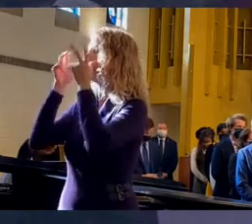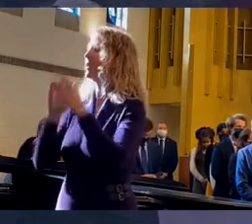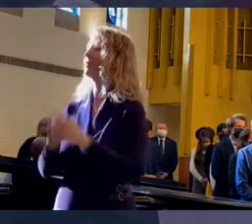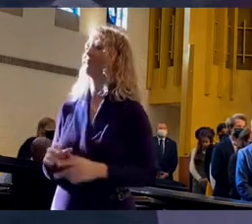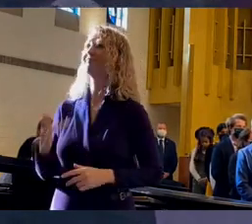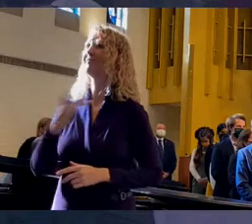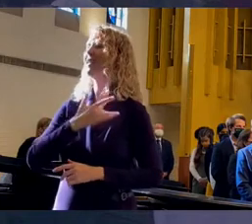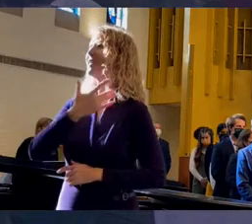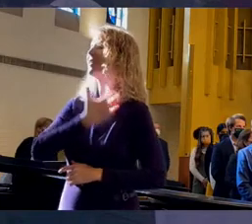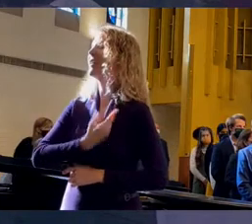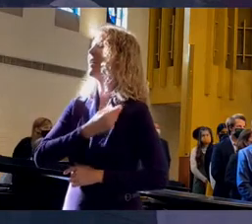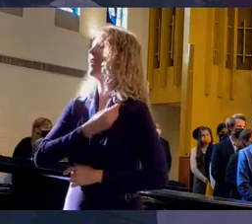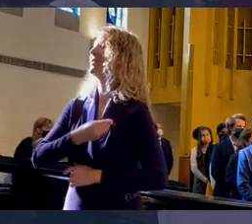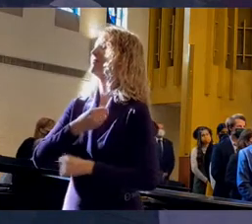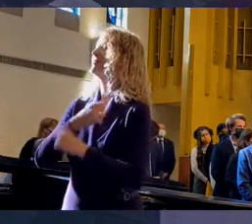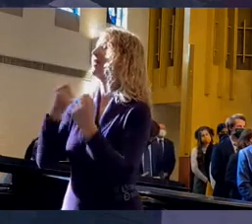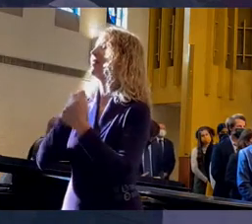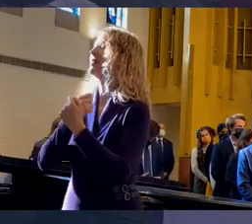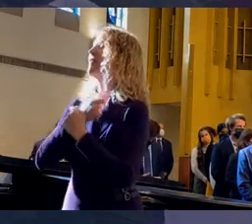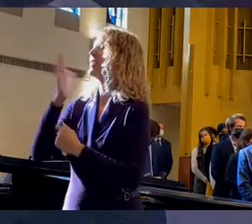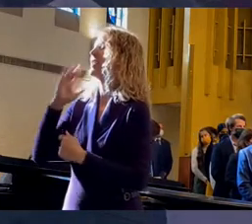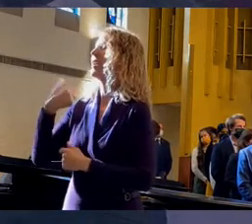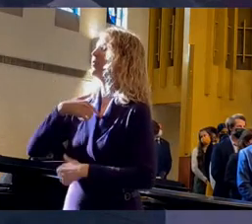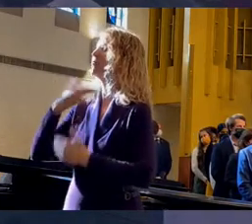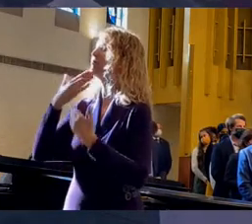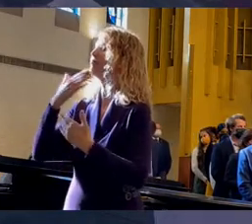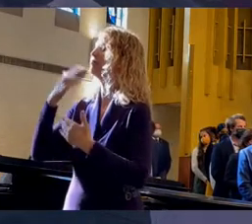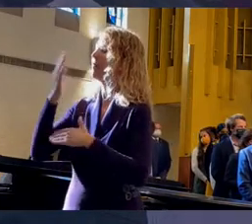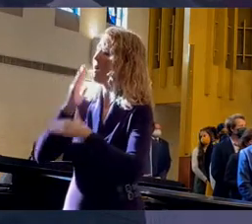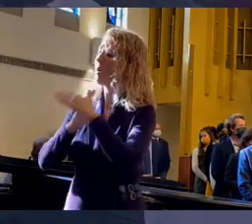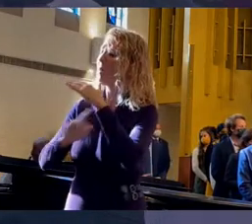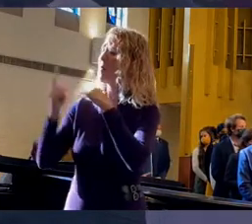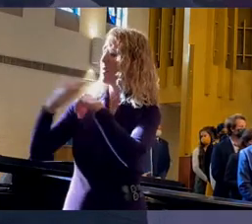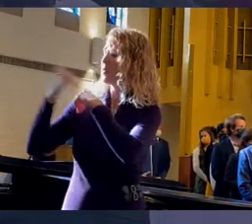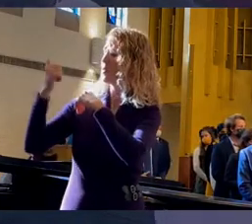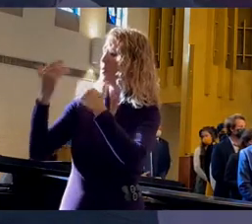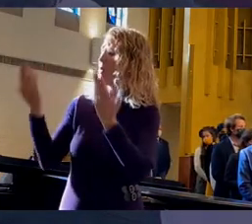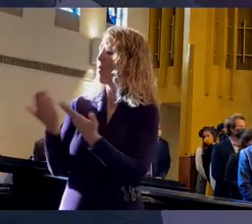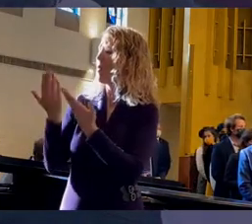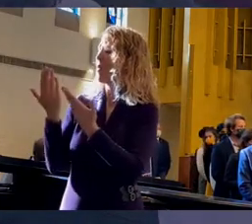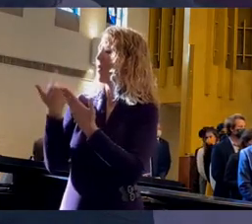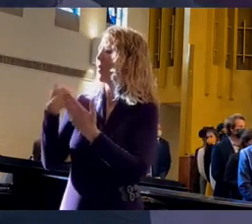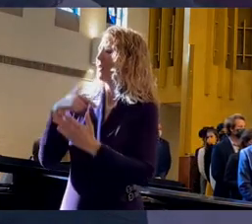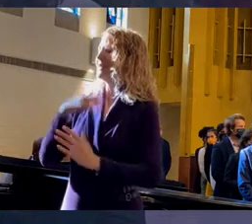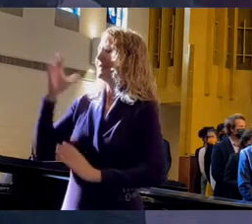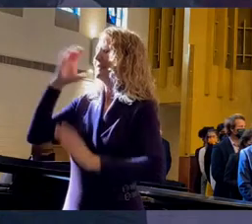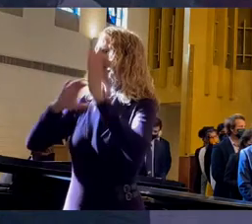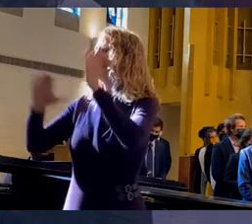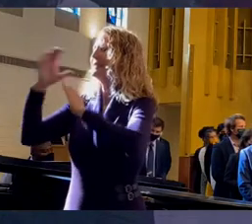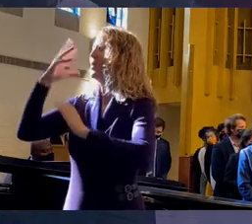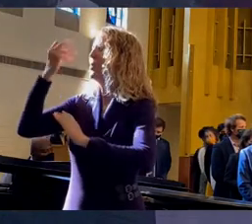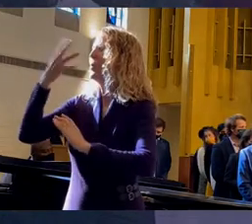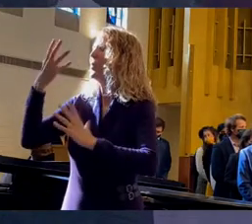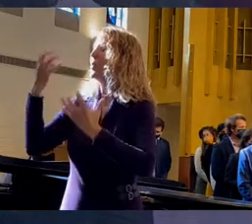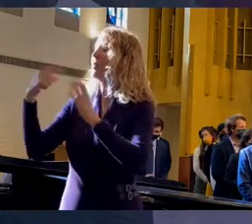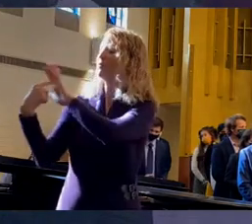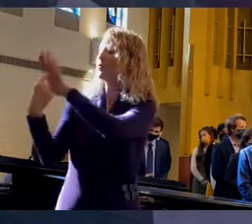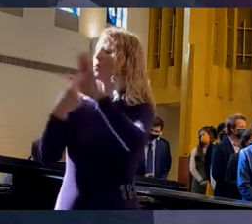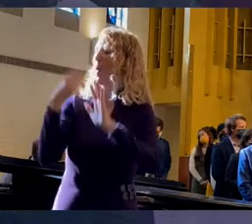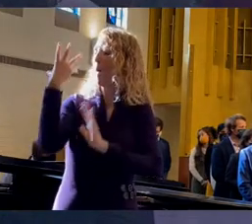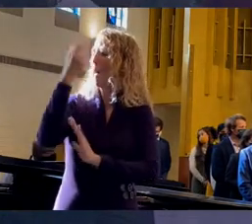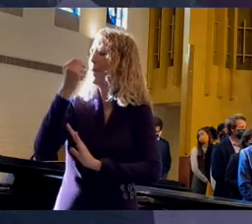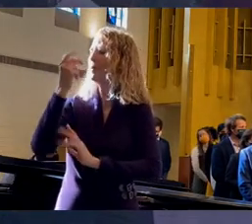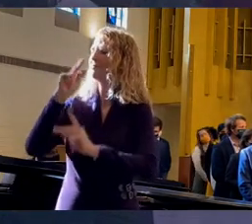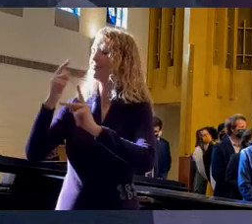Kind and loving God, we are grateful and humbled that you have called us here today to seek beauty and to be beauty, to